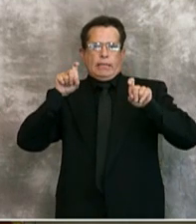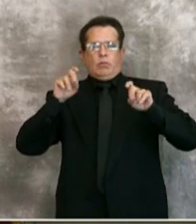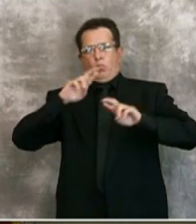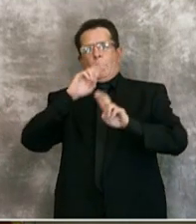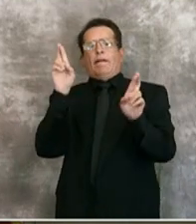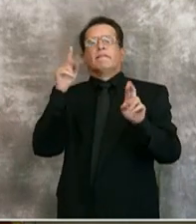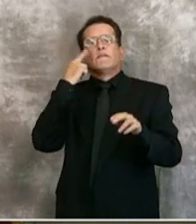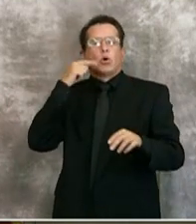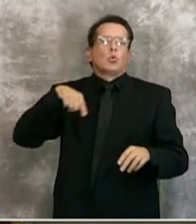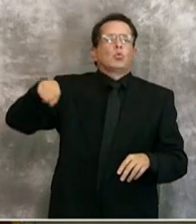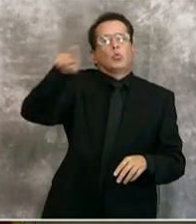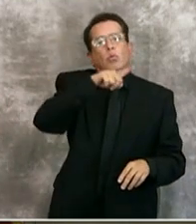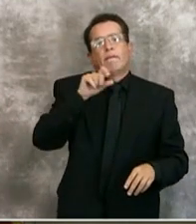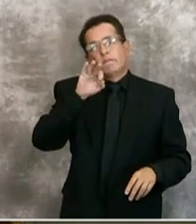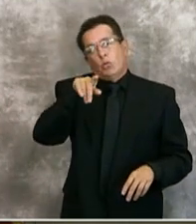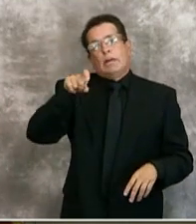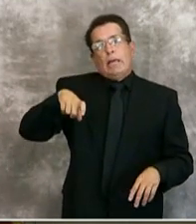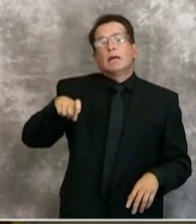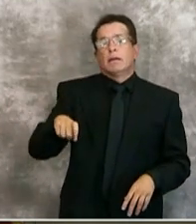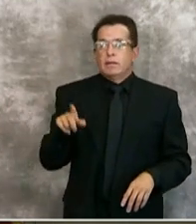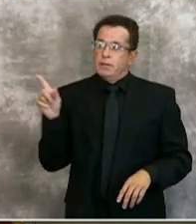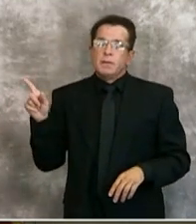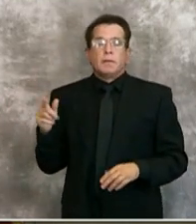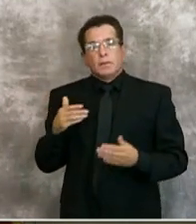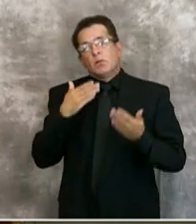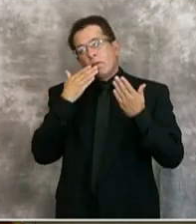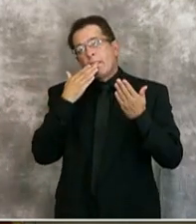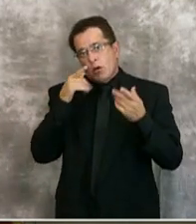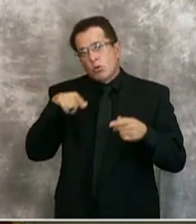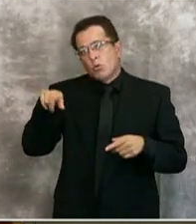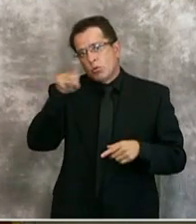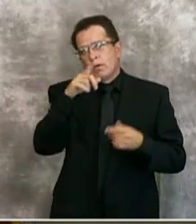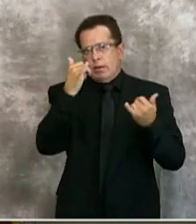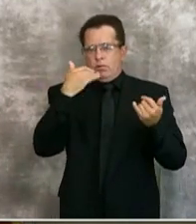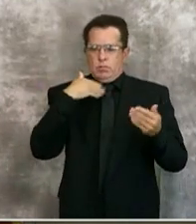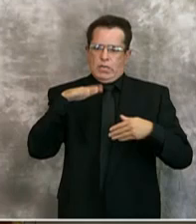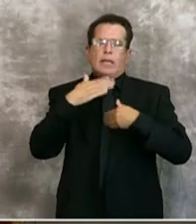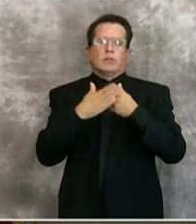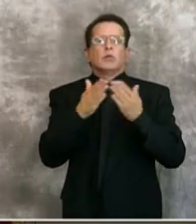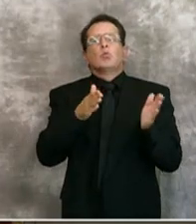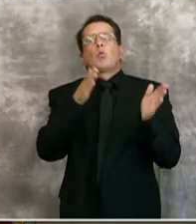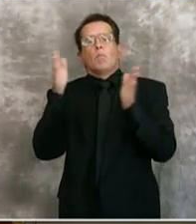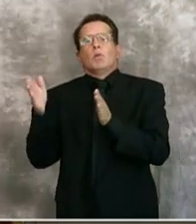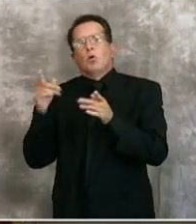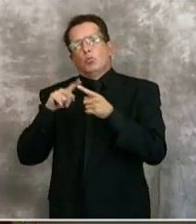those who need it most. With that, I'll hand back over to Chairman Cox.